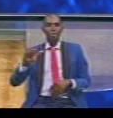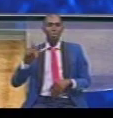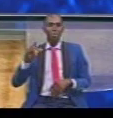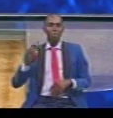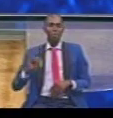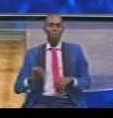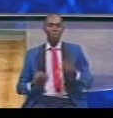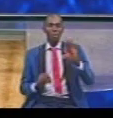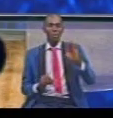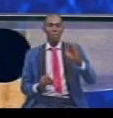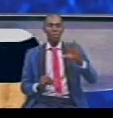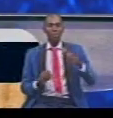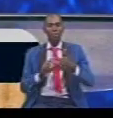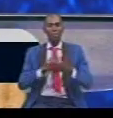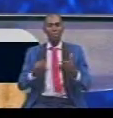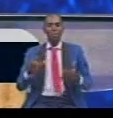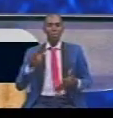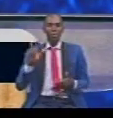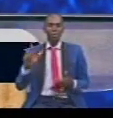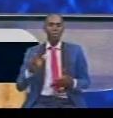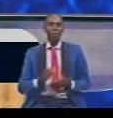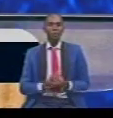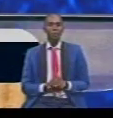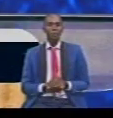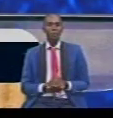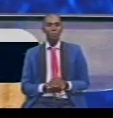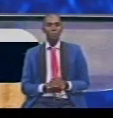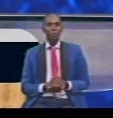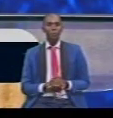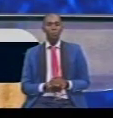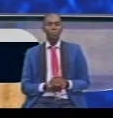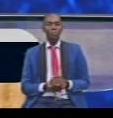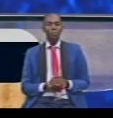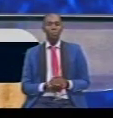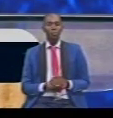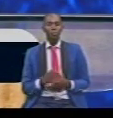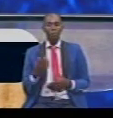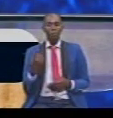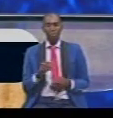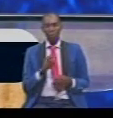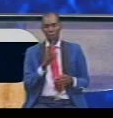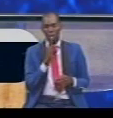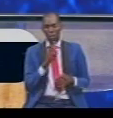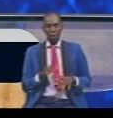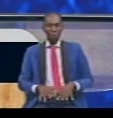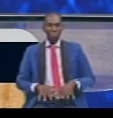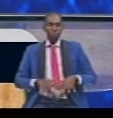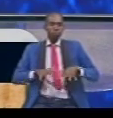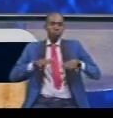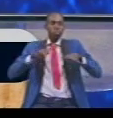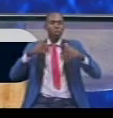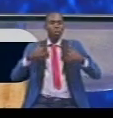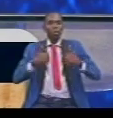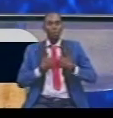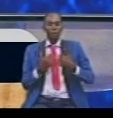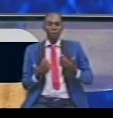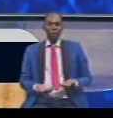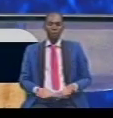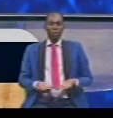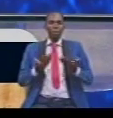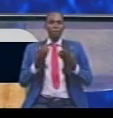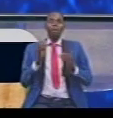verse 3. Psalm 93, verse 3, the floods have lifted up,